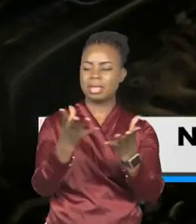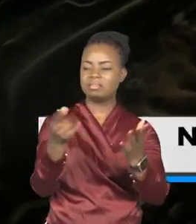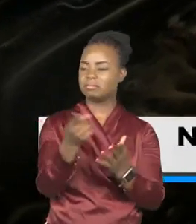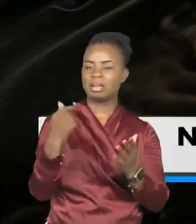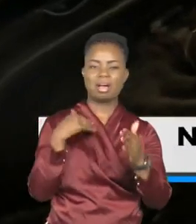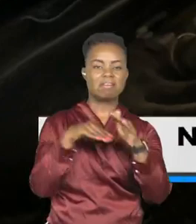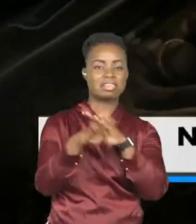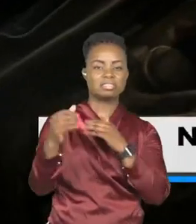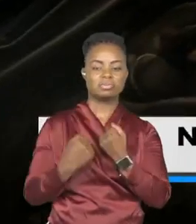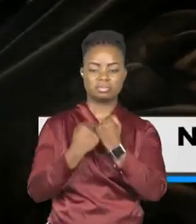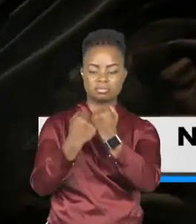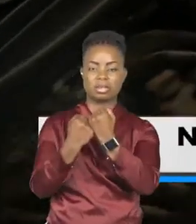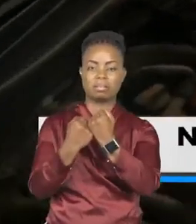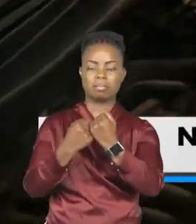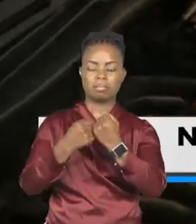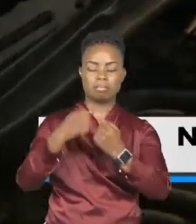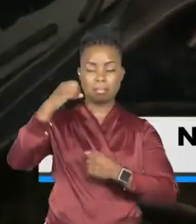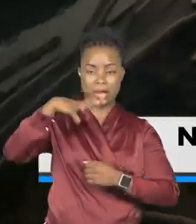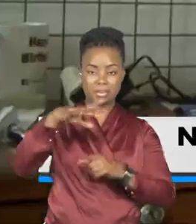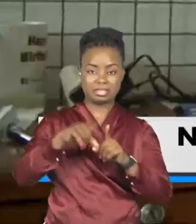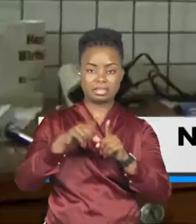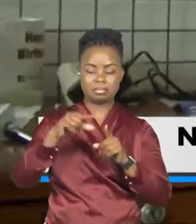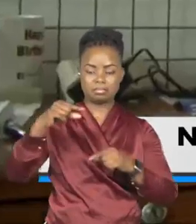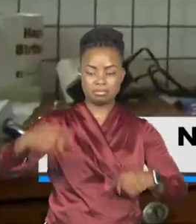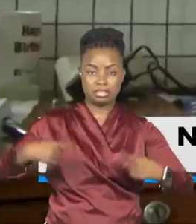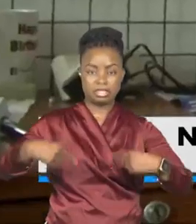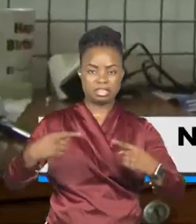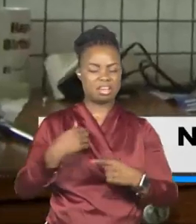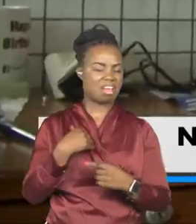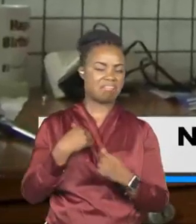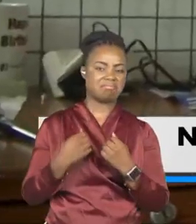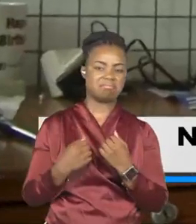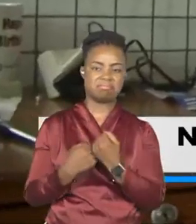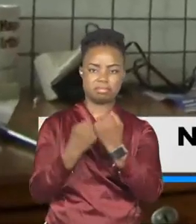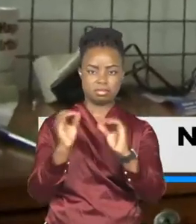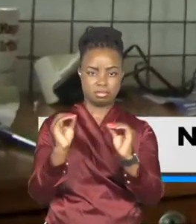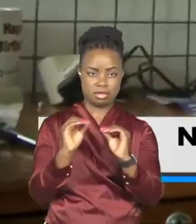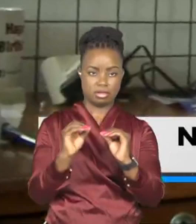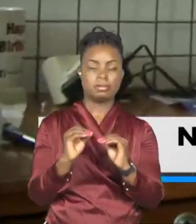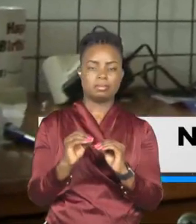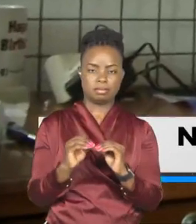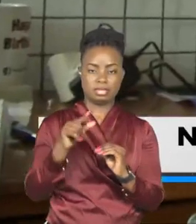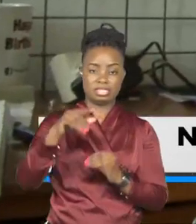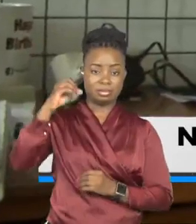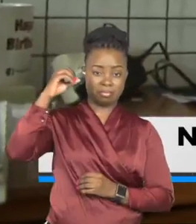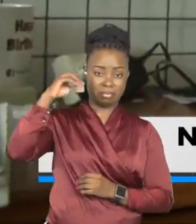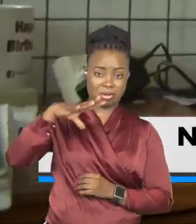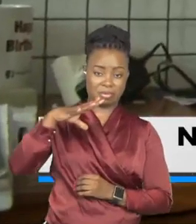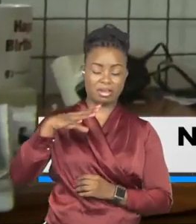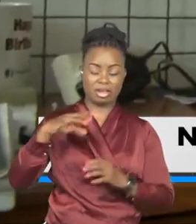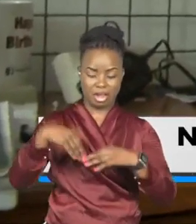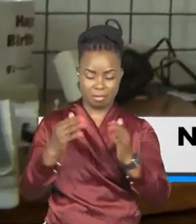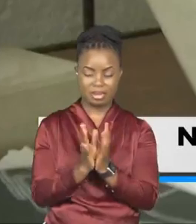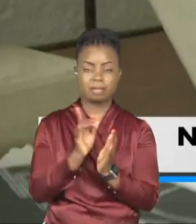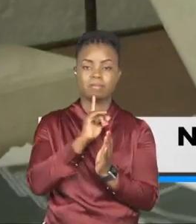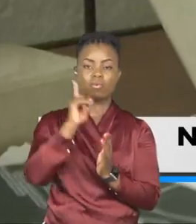to backup power sources like diesel generators. The cash-strapped utility said it would cut 3,000 megawatts